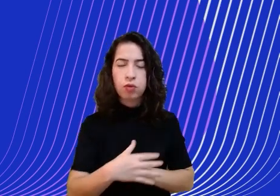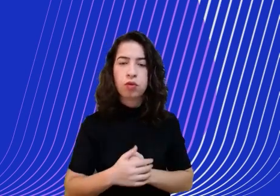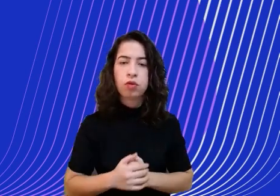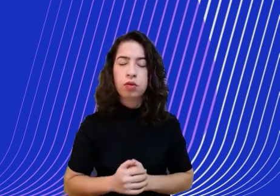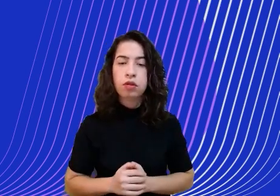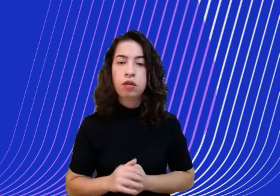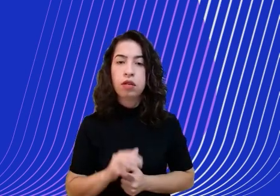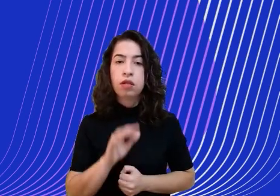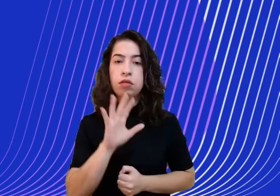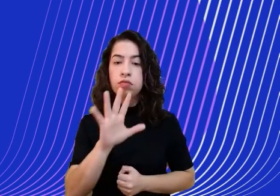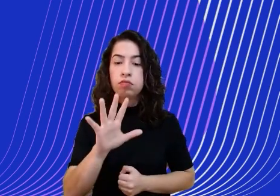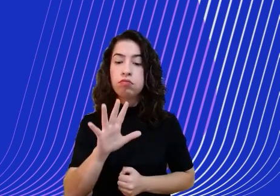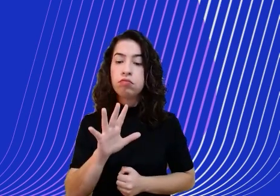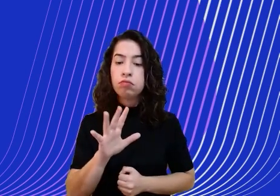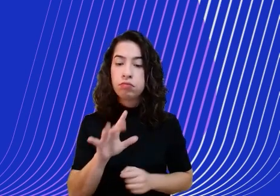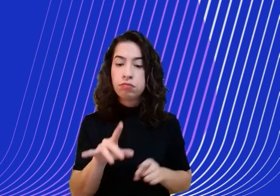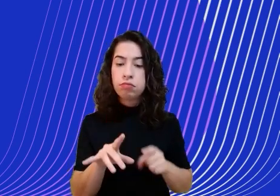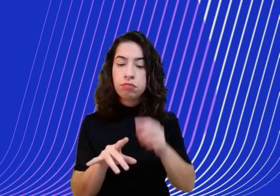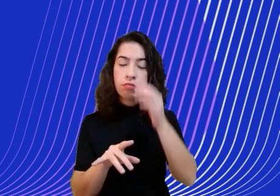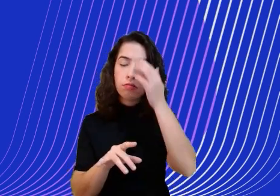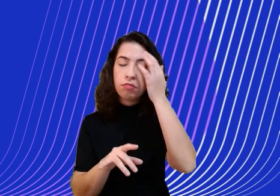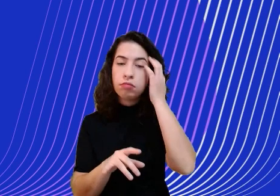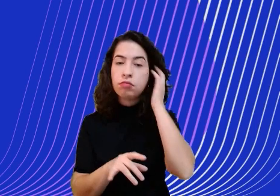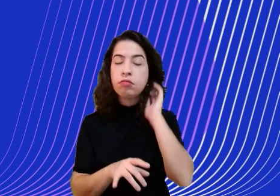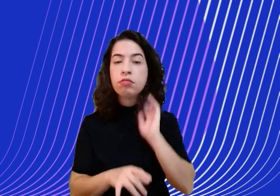But also, an interesting number,